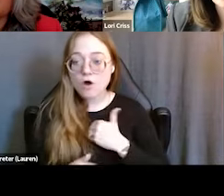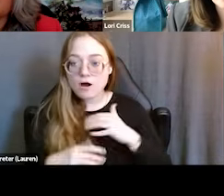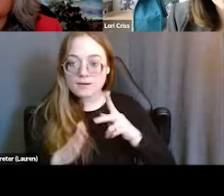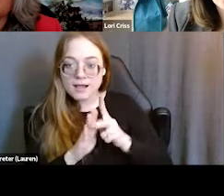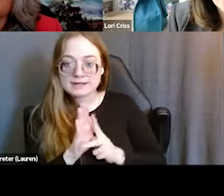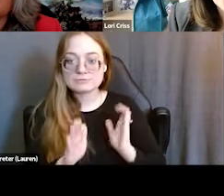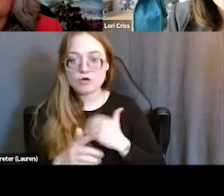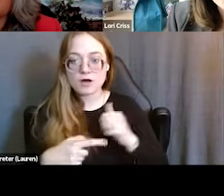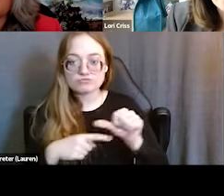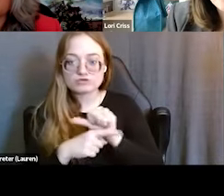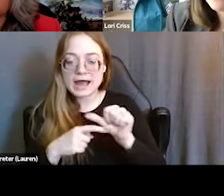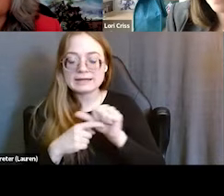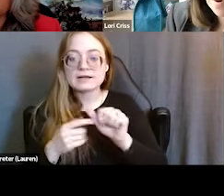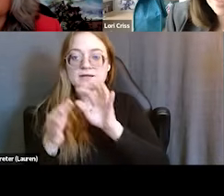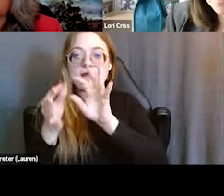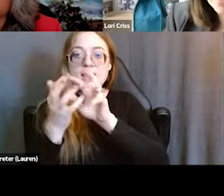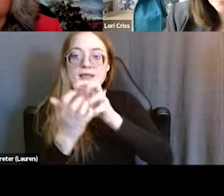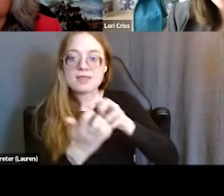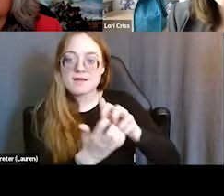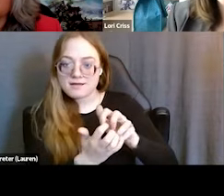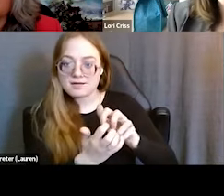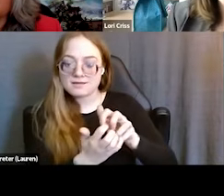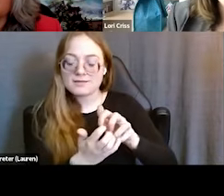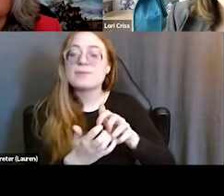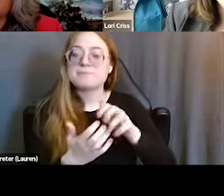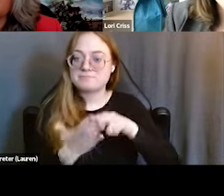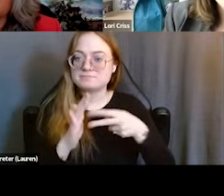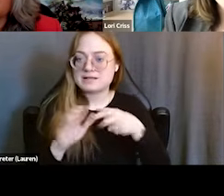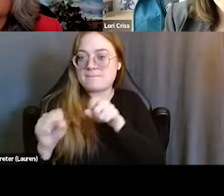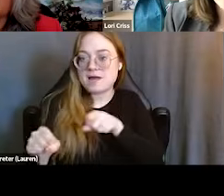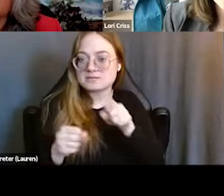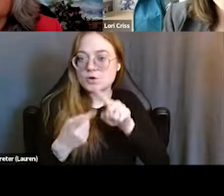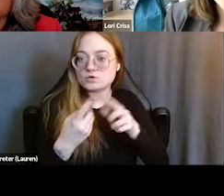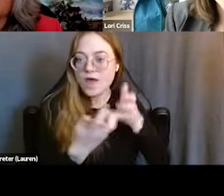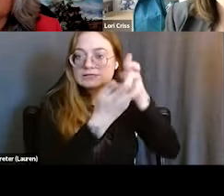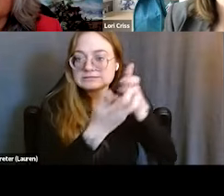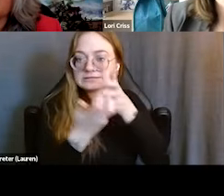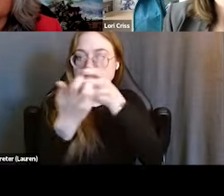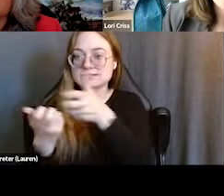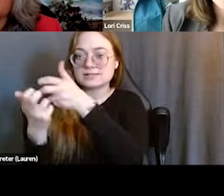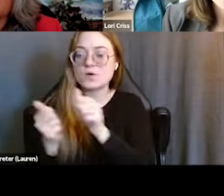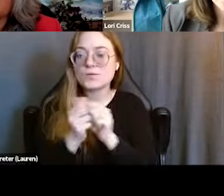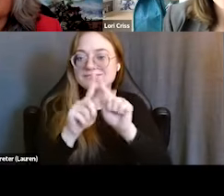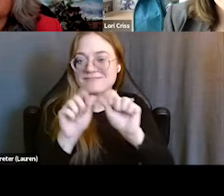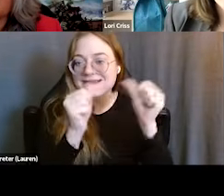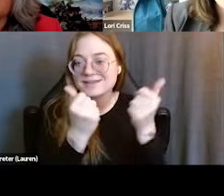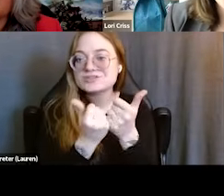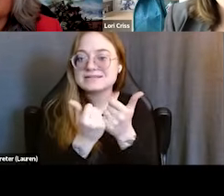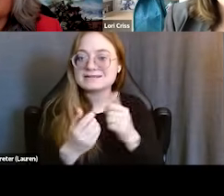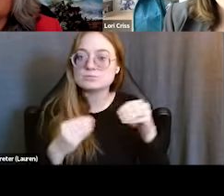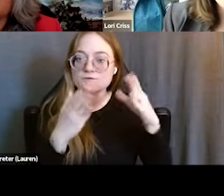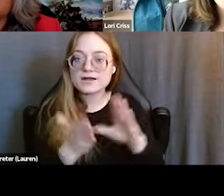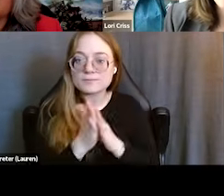state level in a way that makes it possible for providers to be successful and for families to get good